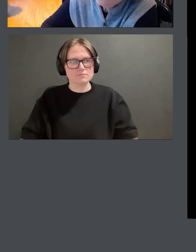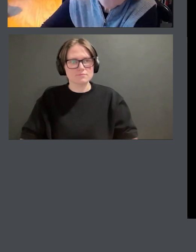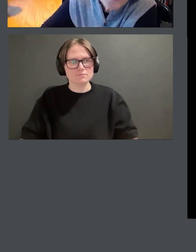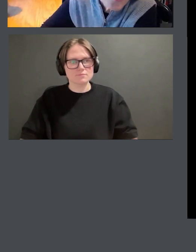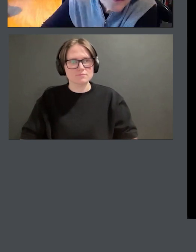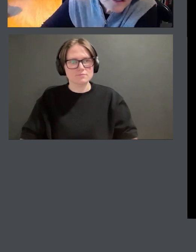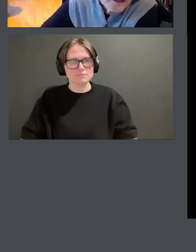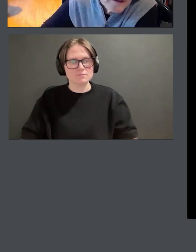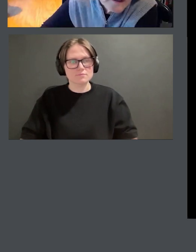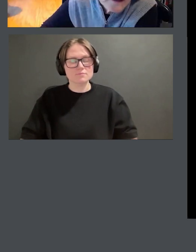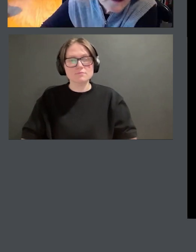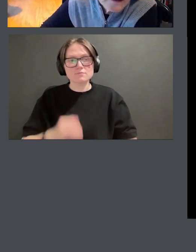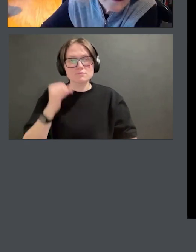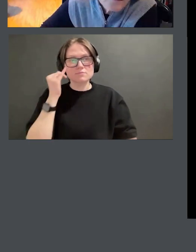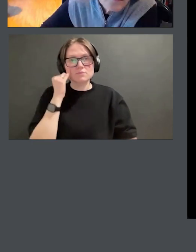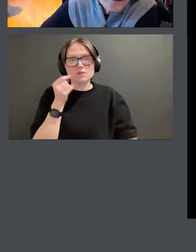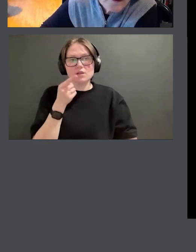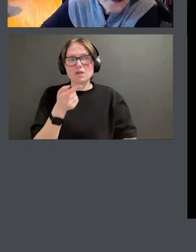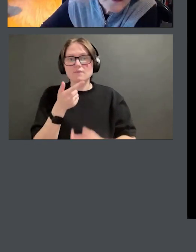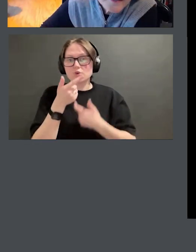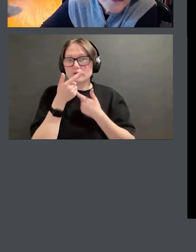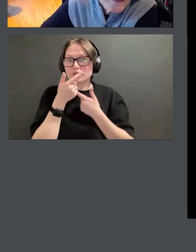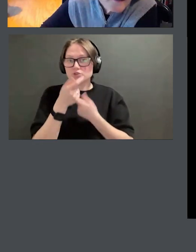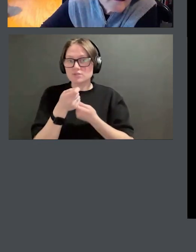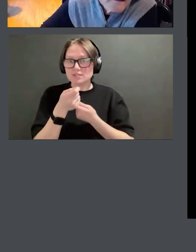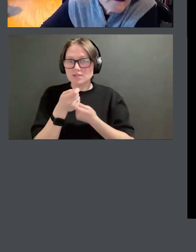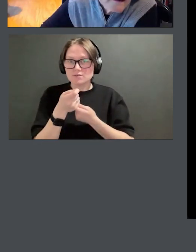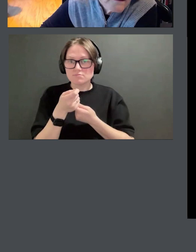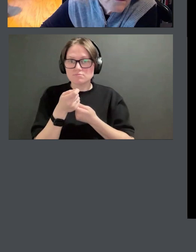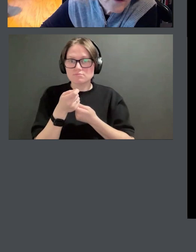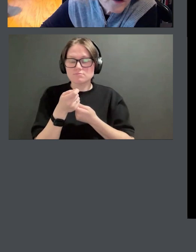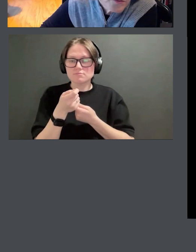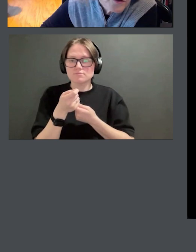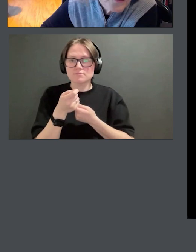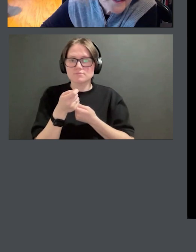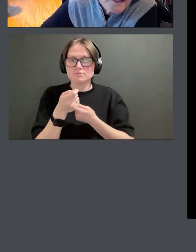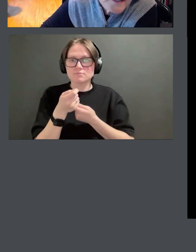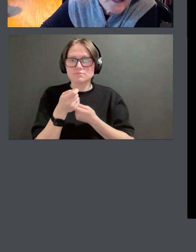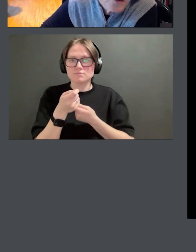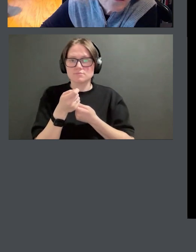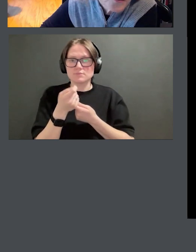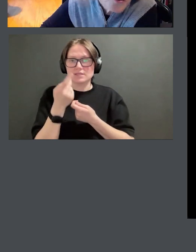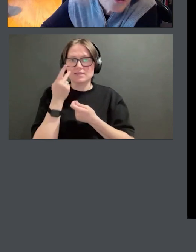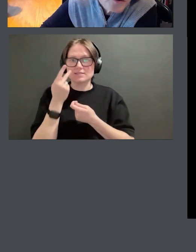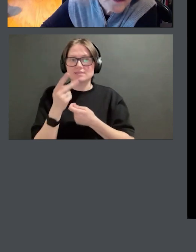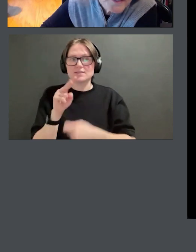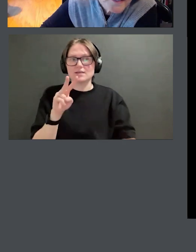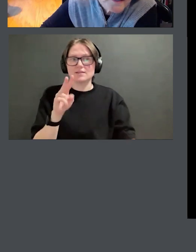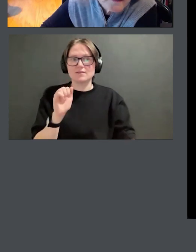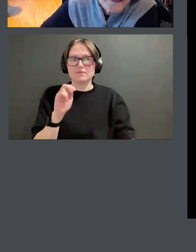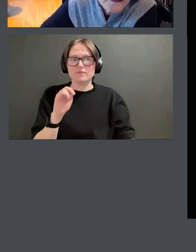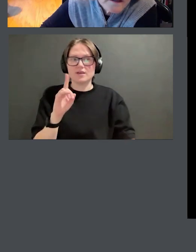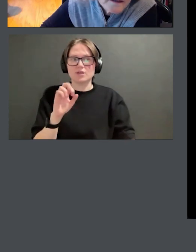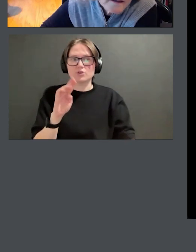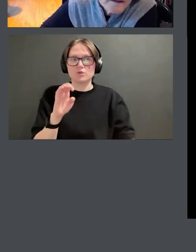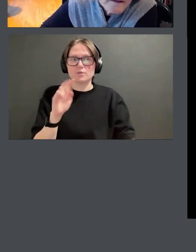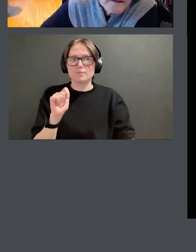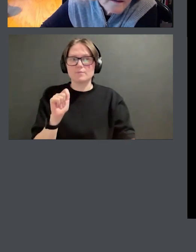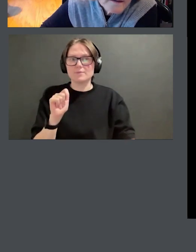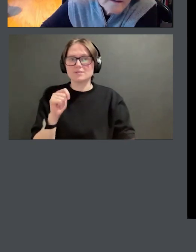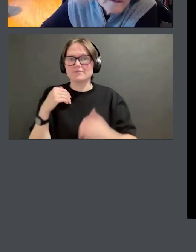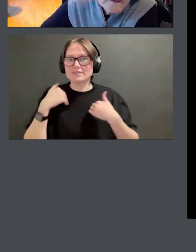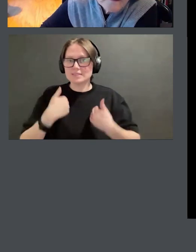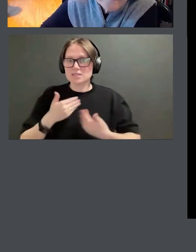If you're interested in seeing the Vanderbilt Fatigue Scale for children, this is the link.